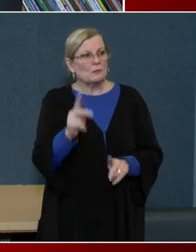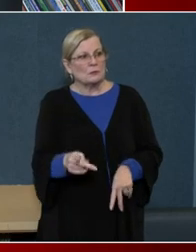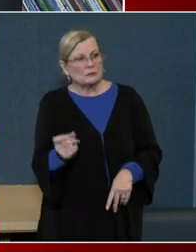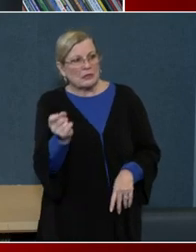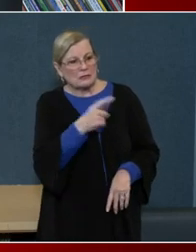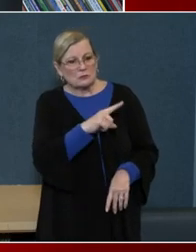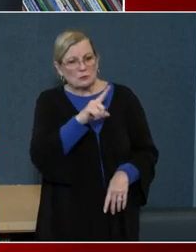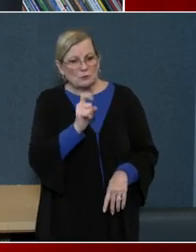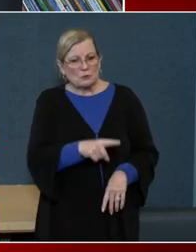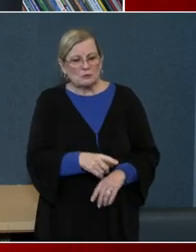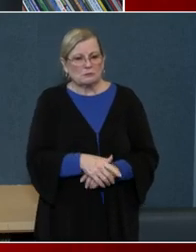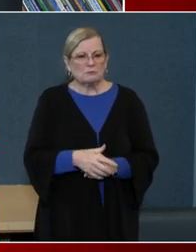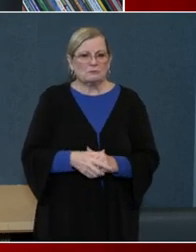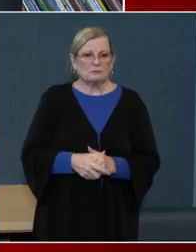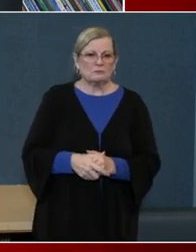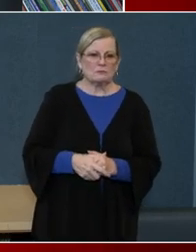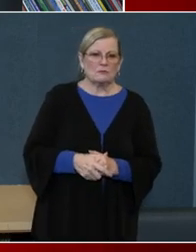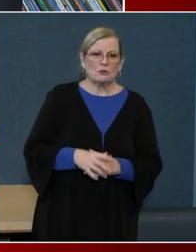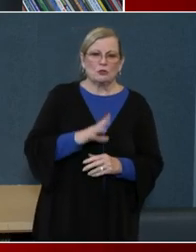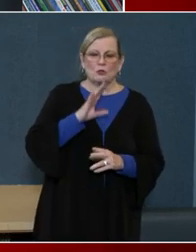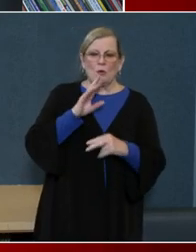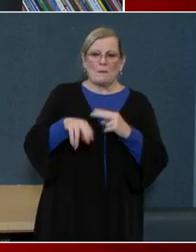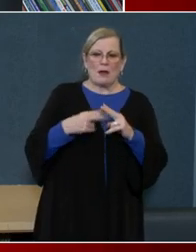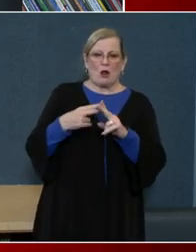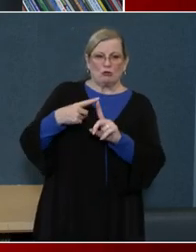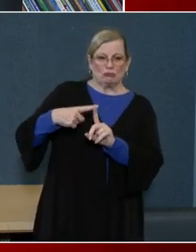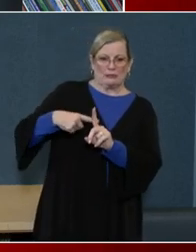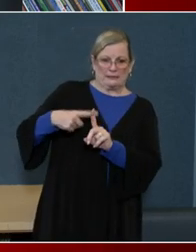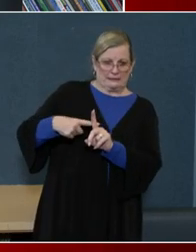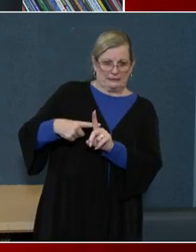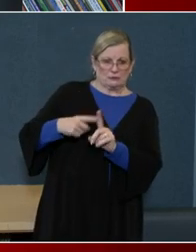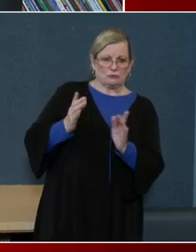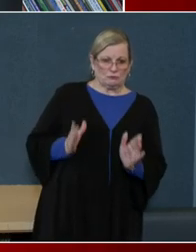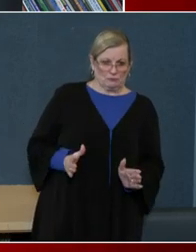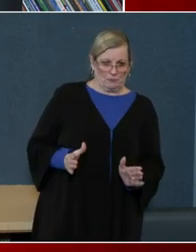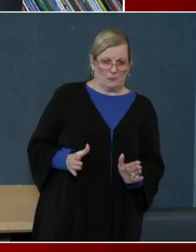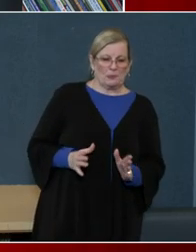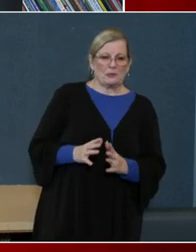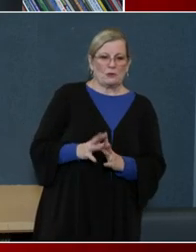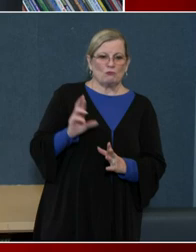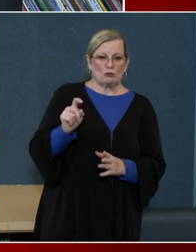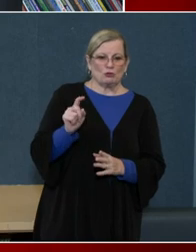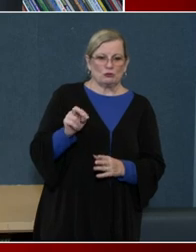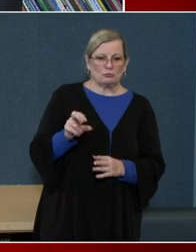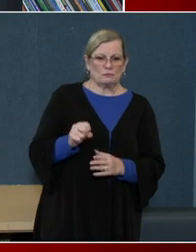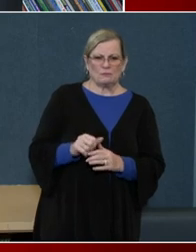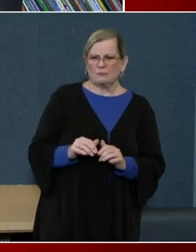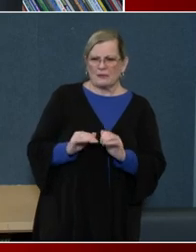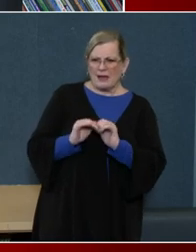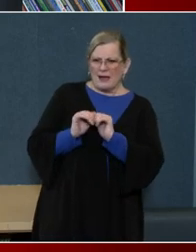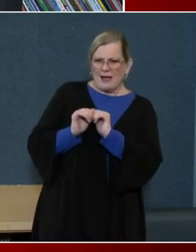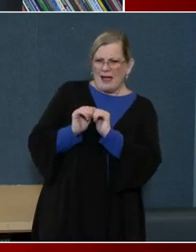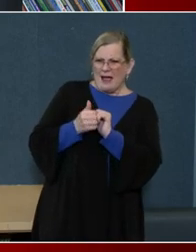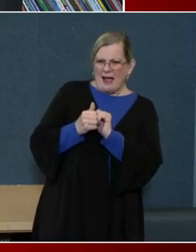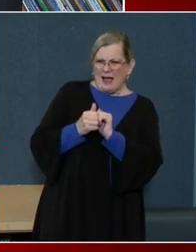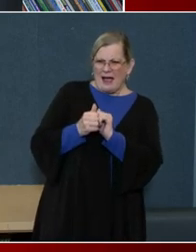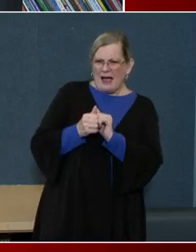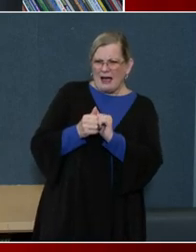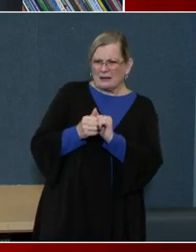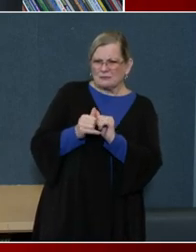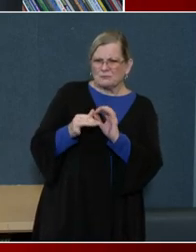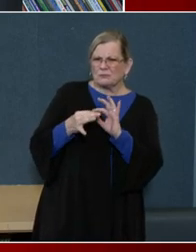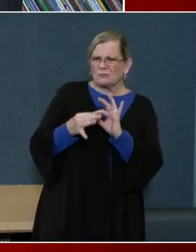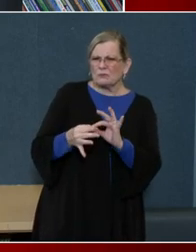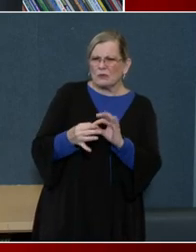for records. How does this feed into the whole reclaim rent control